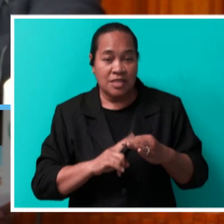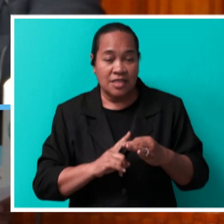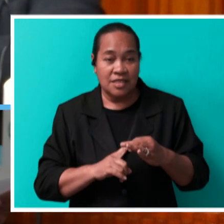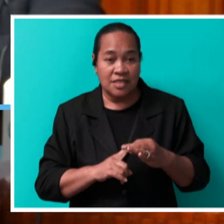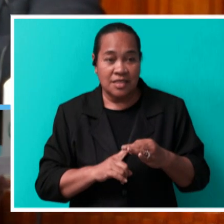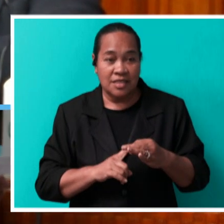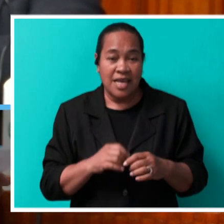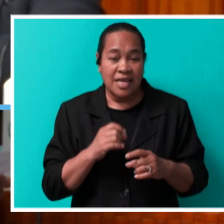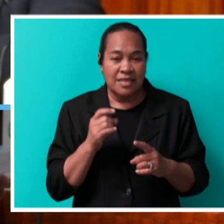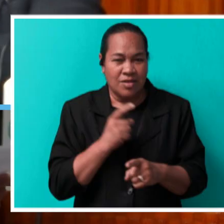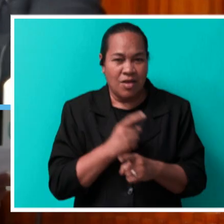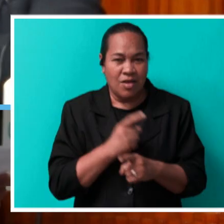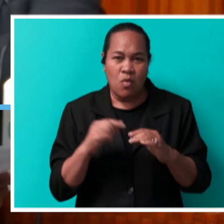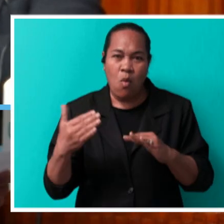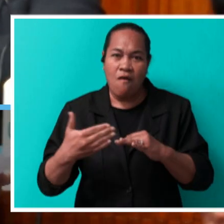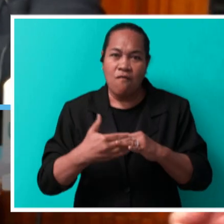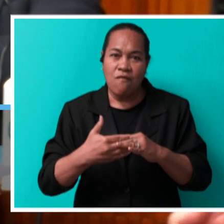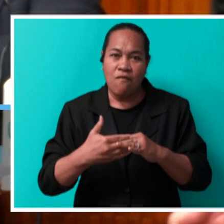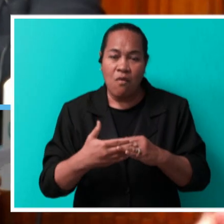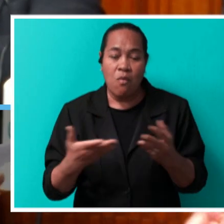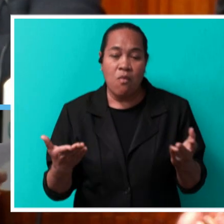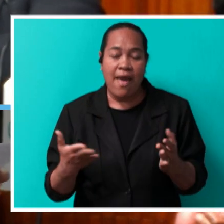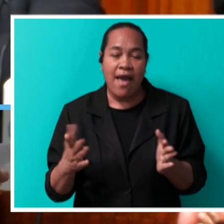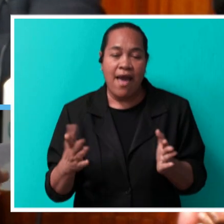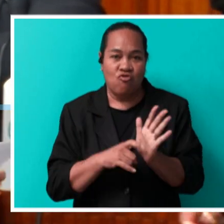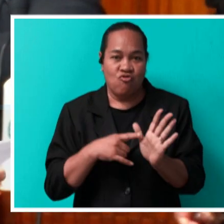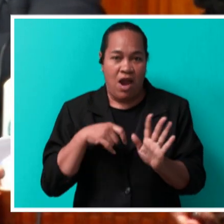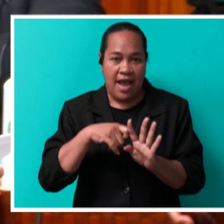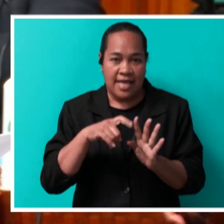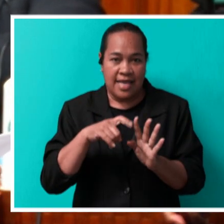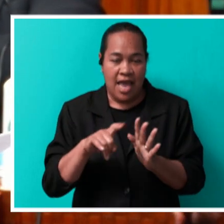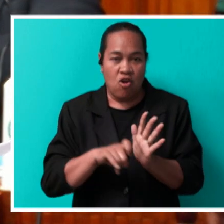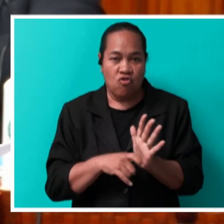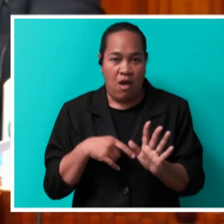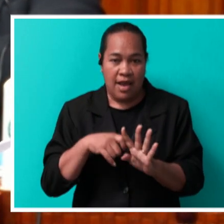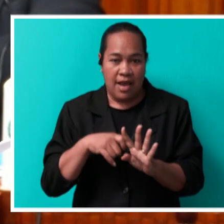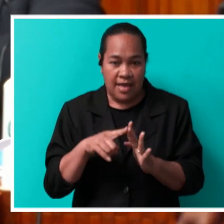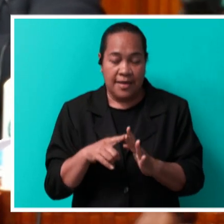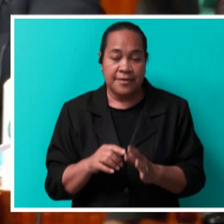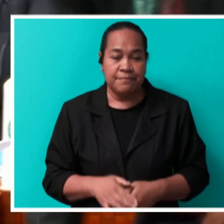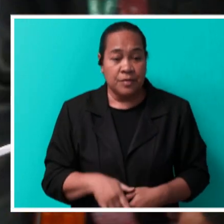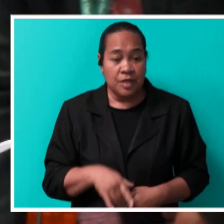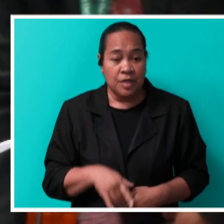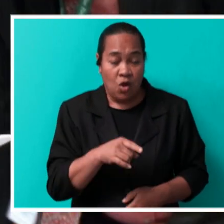Ellington Wharf in Rakiraki. I'm pleased to inform this August House that the timeline for the opening